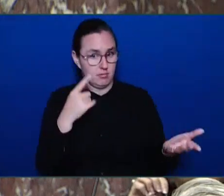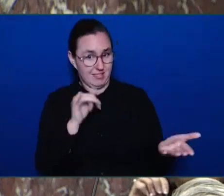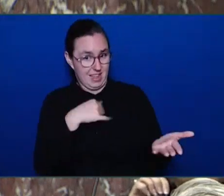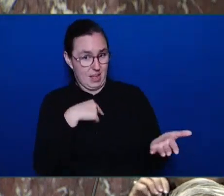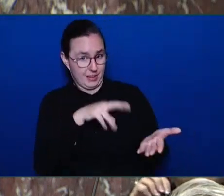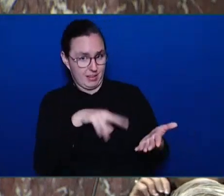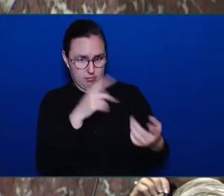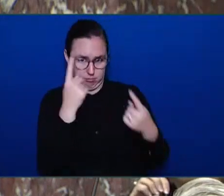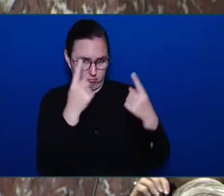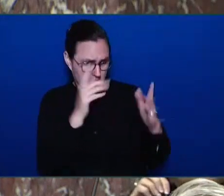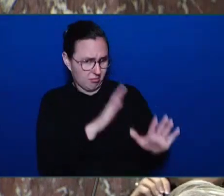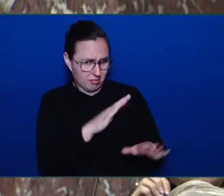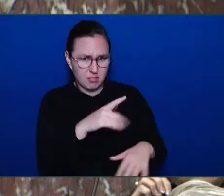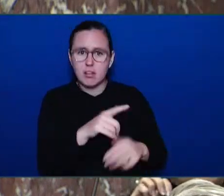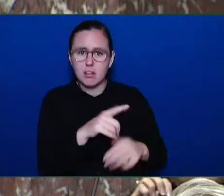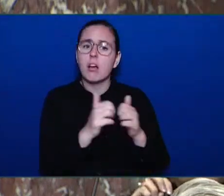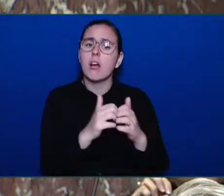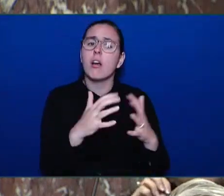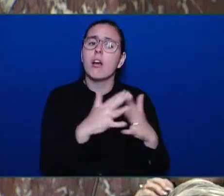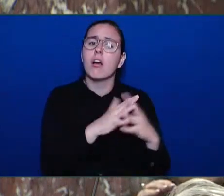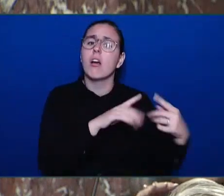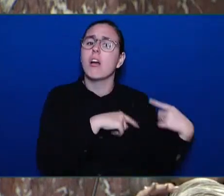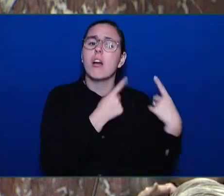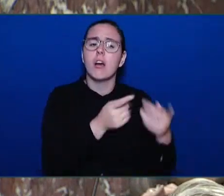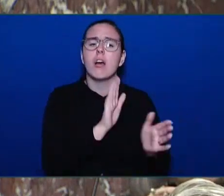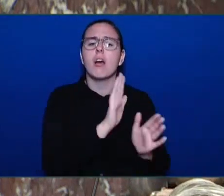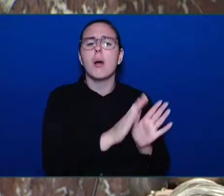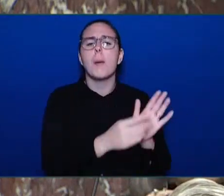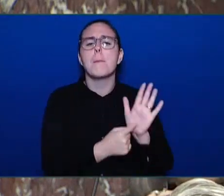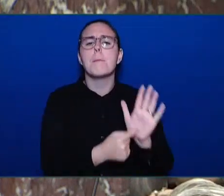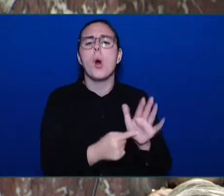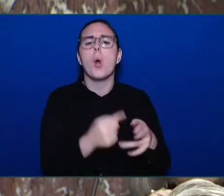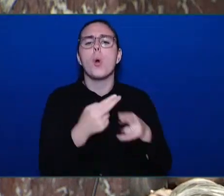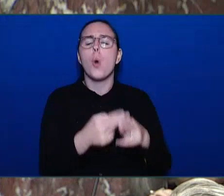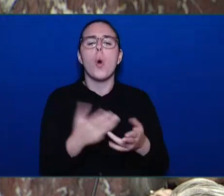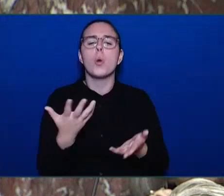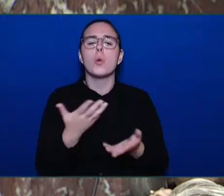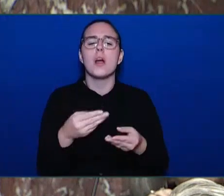is working with. We're continuing to have discussions with the new